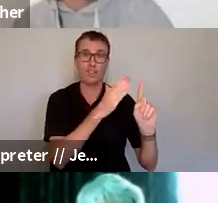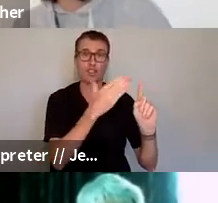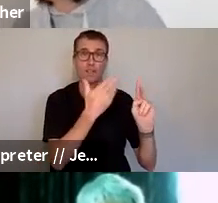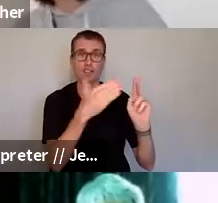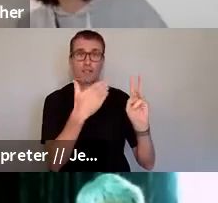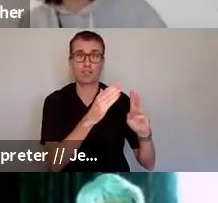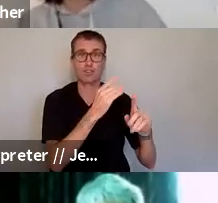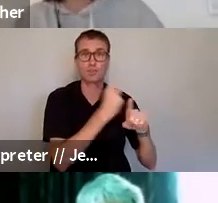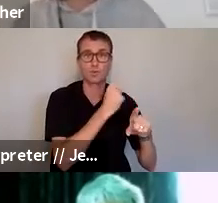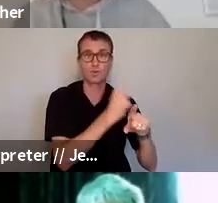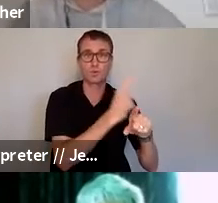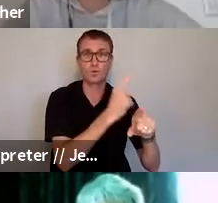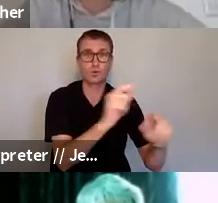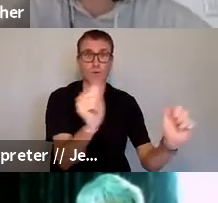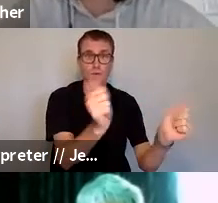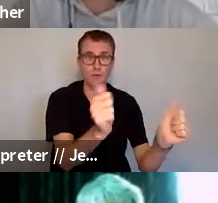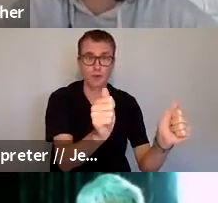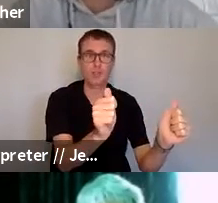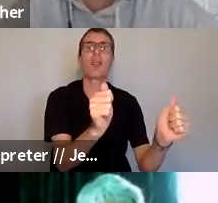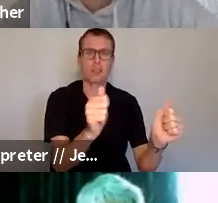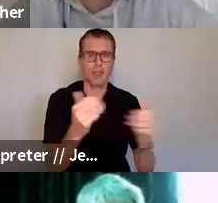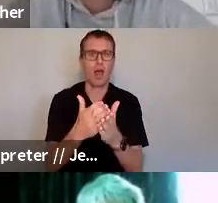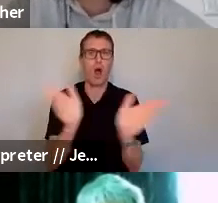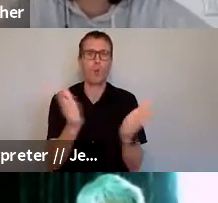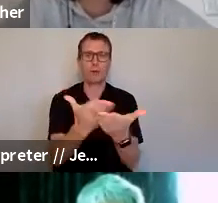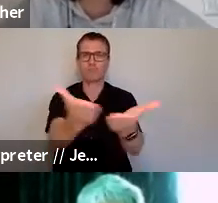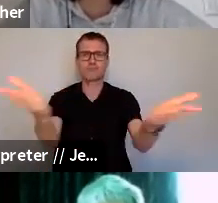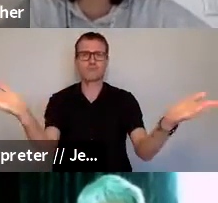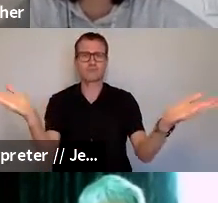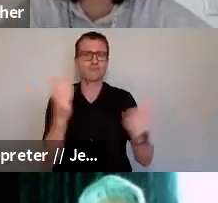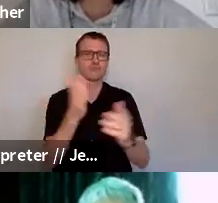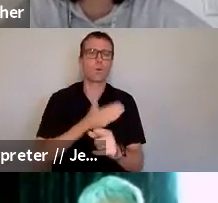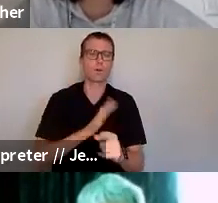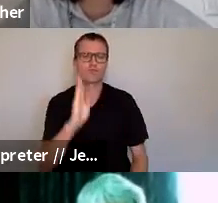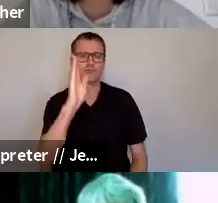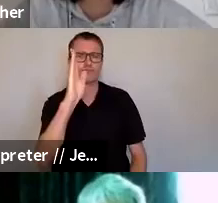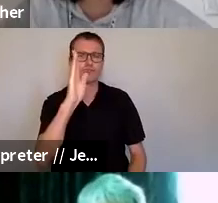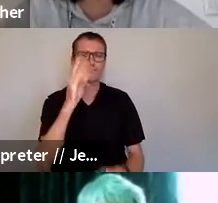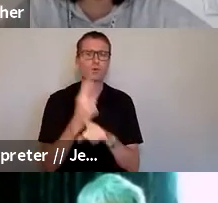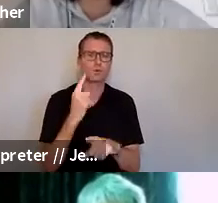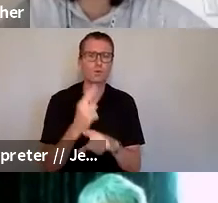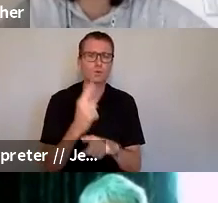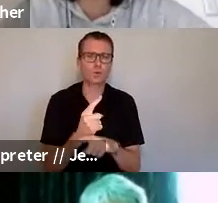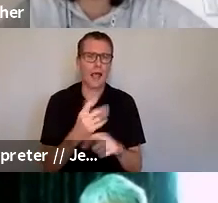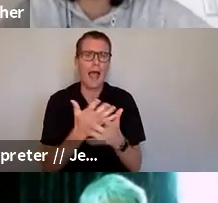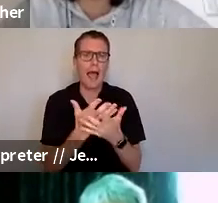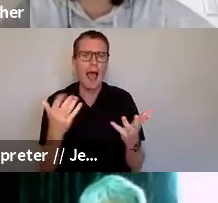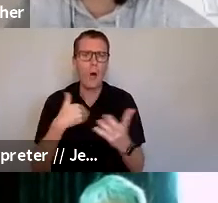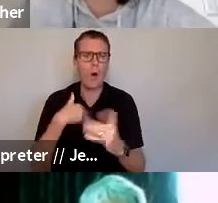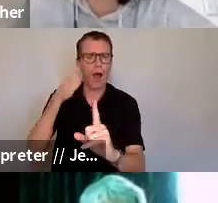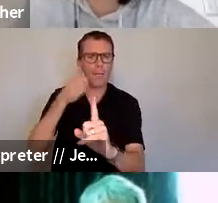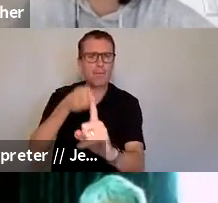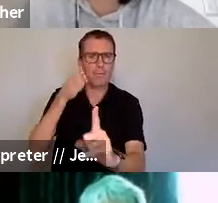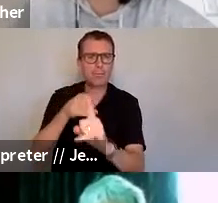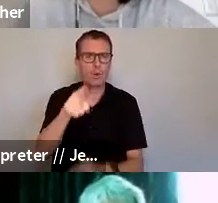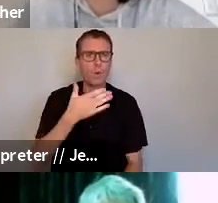up for anyone who would like to ask a question or add to the conversation. So that we know that you want to do that, there's 2 ways